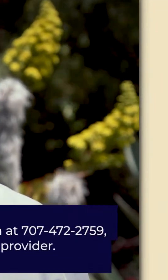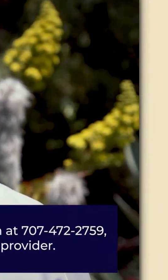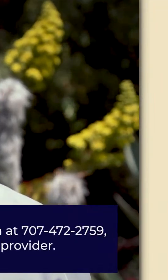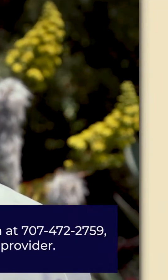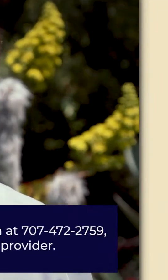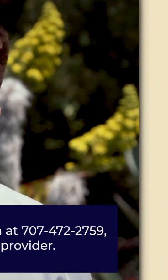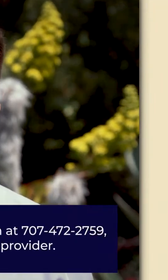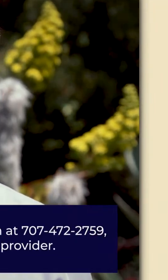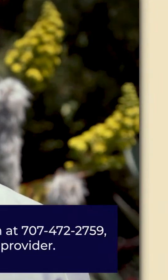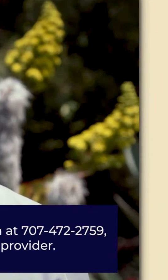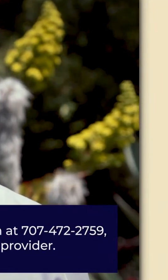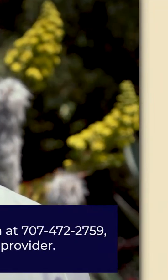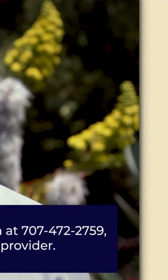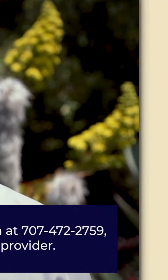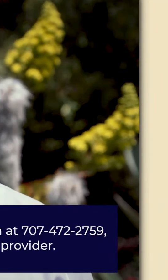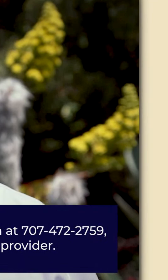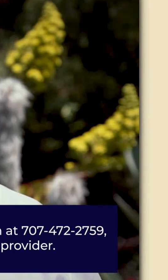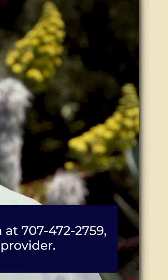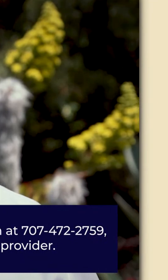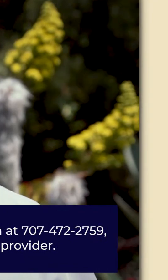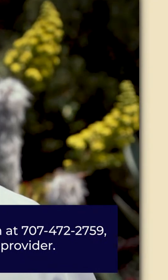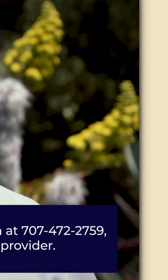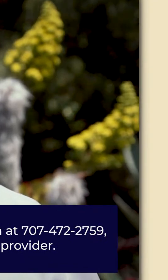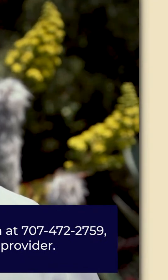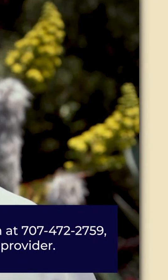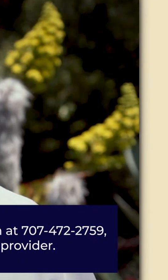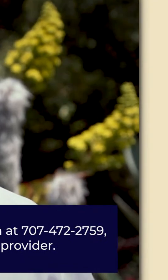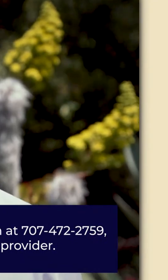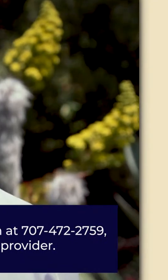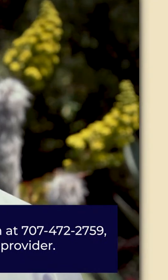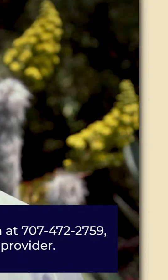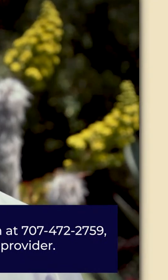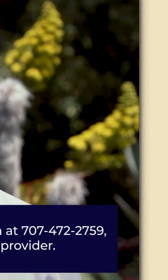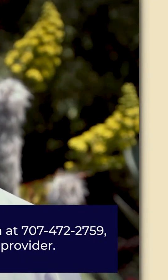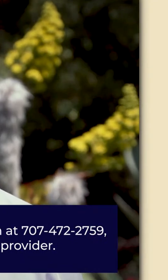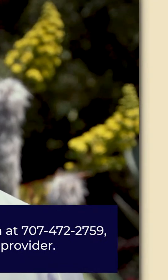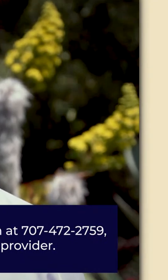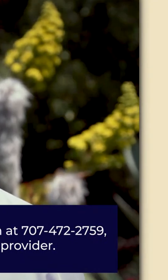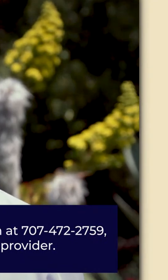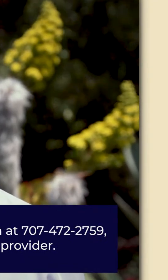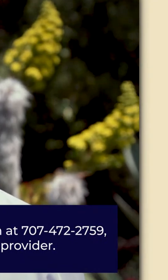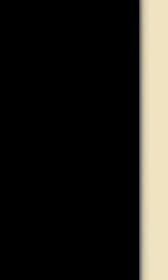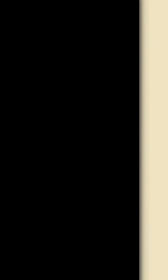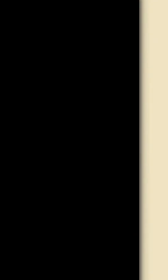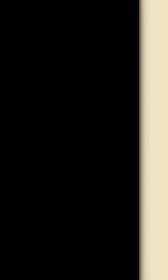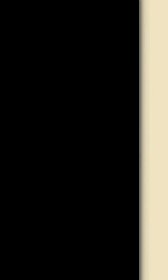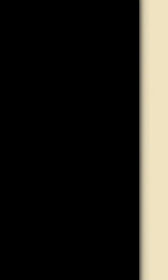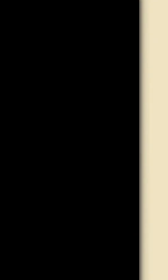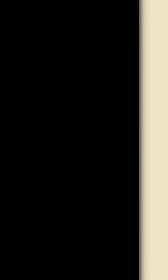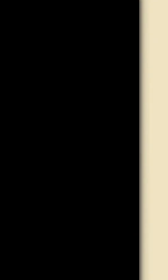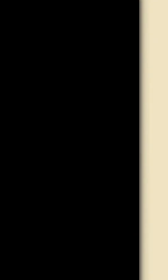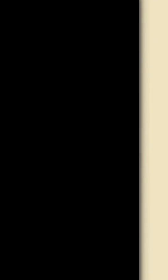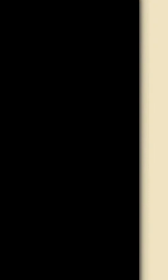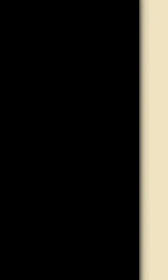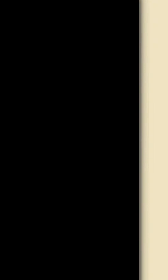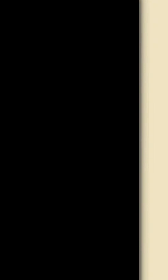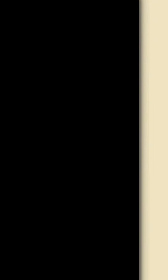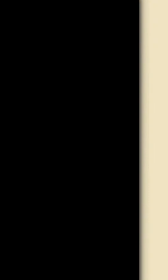amazingly safe. COVID is not. So get vaccinated so we can start the best summer ever.